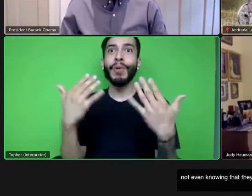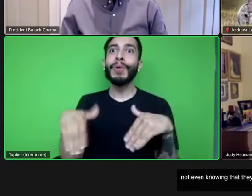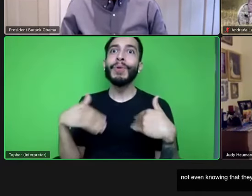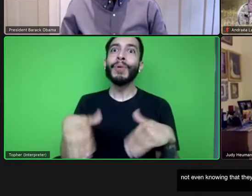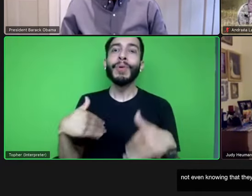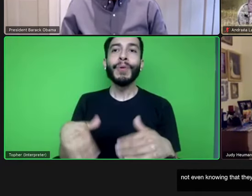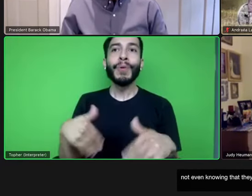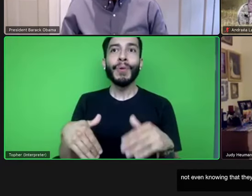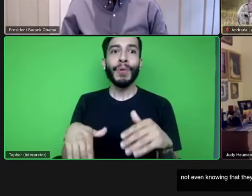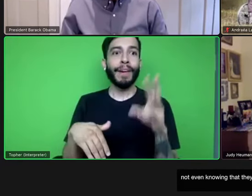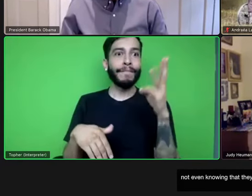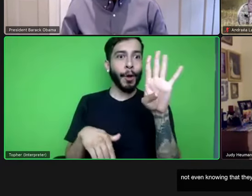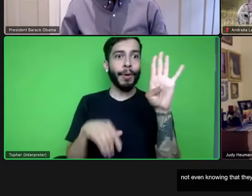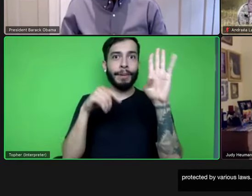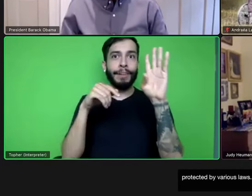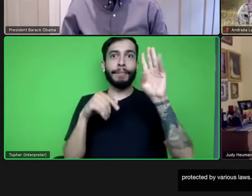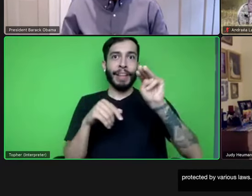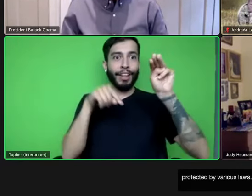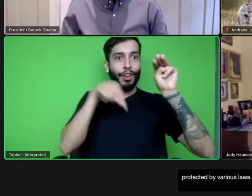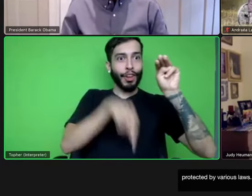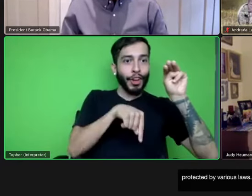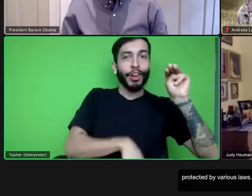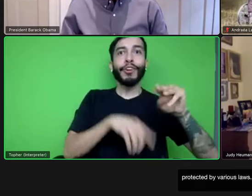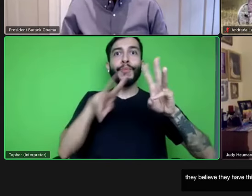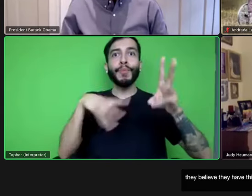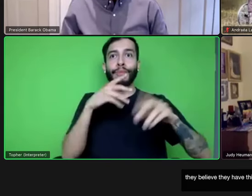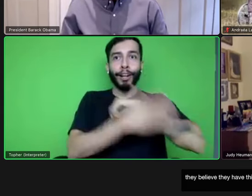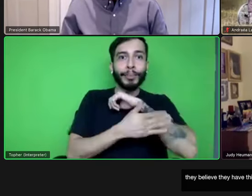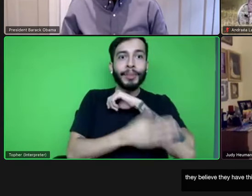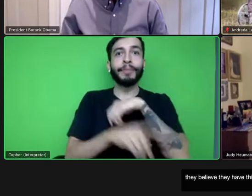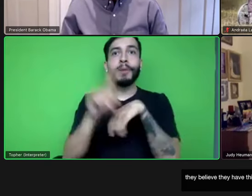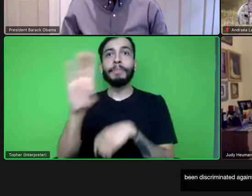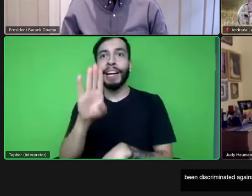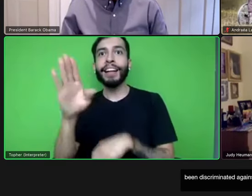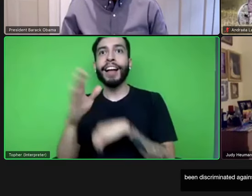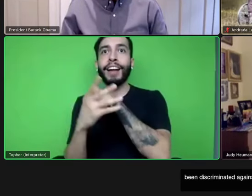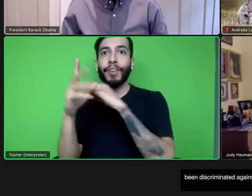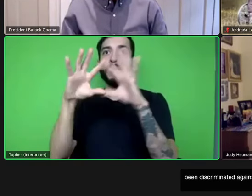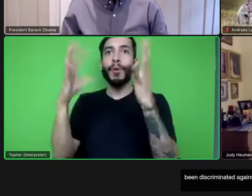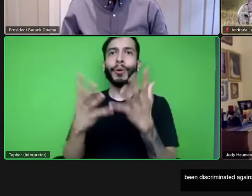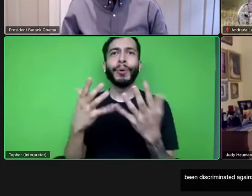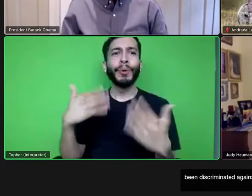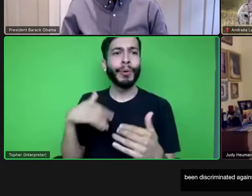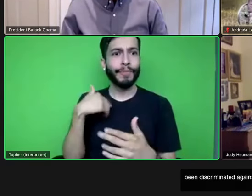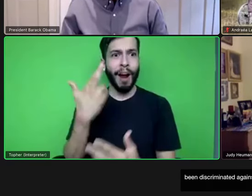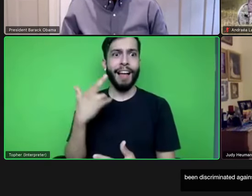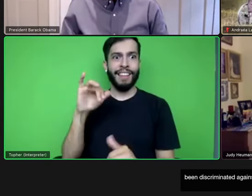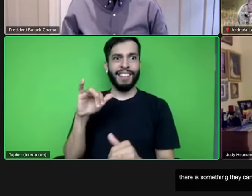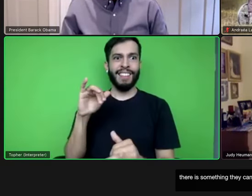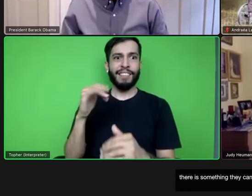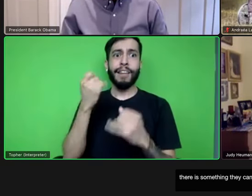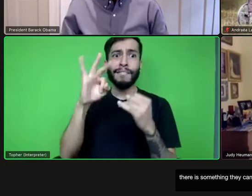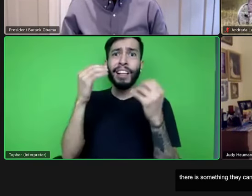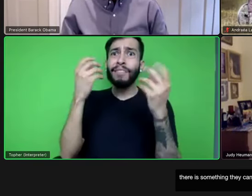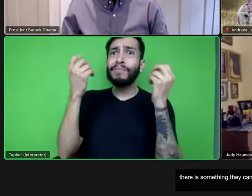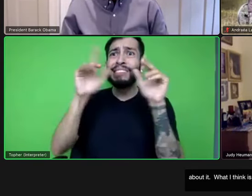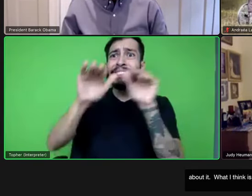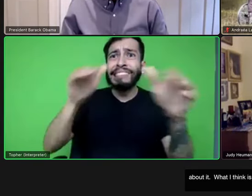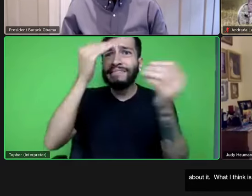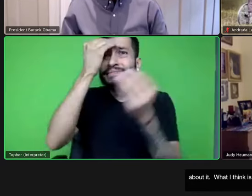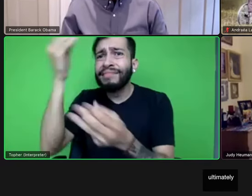believe they've been discriminated against, there is something they can do about it. But what I think is ultimately important here